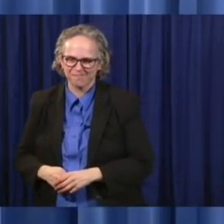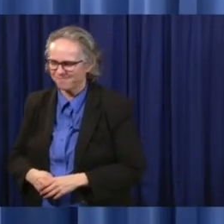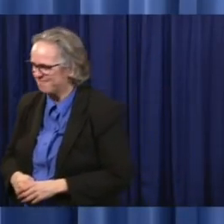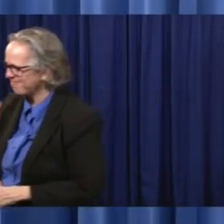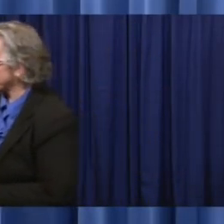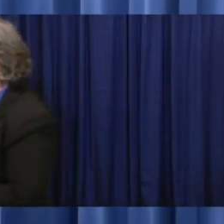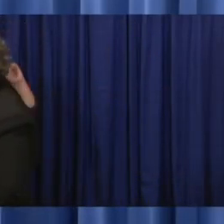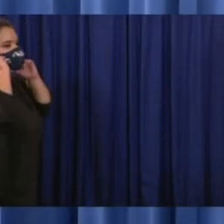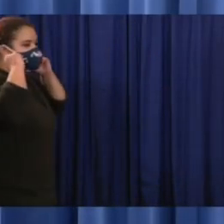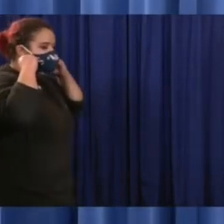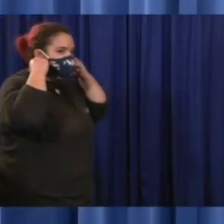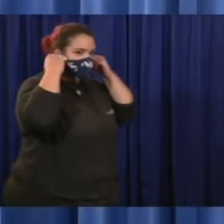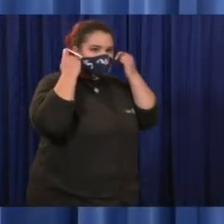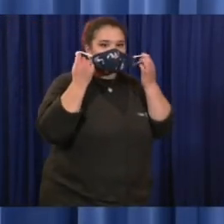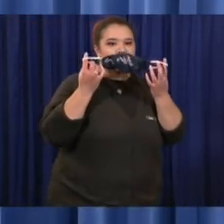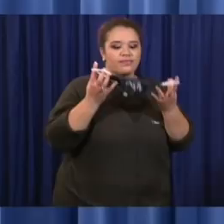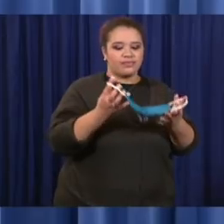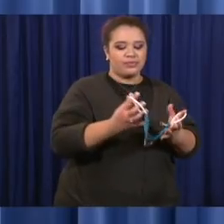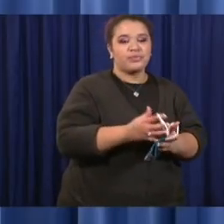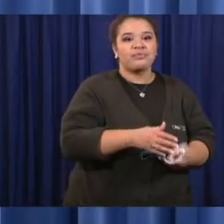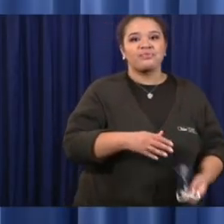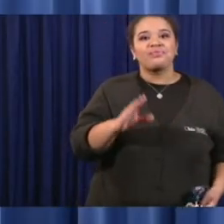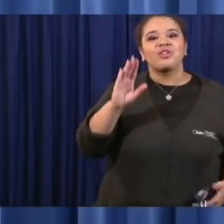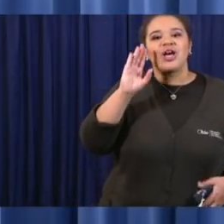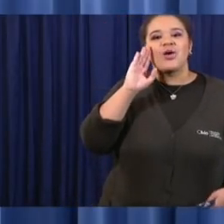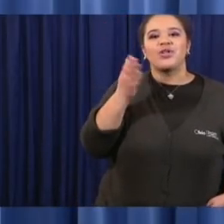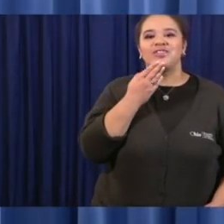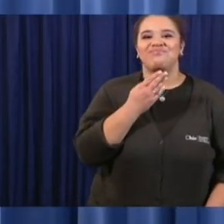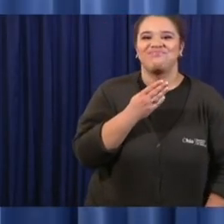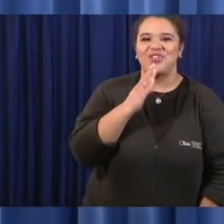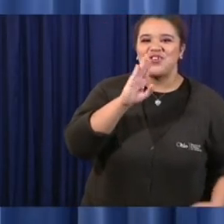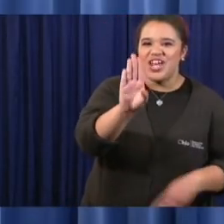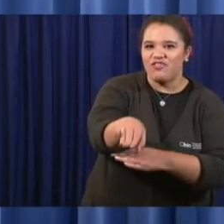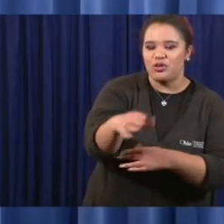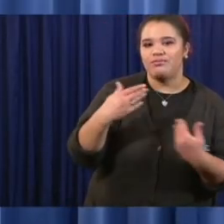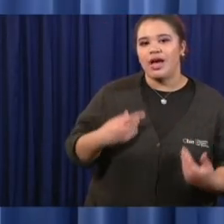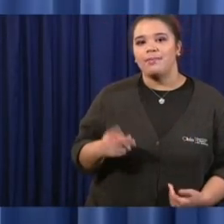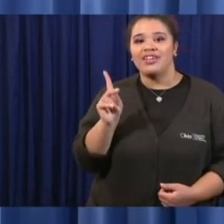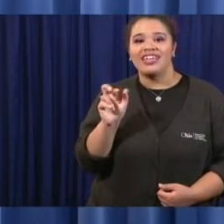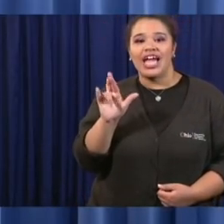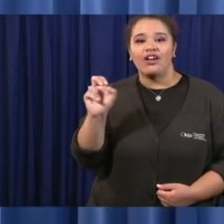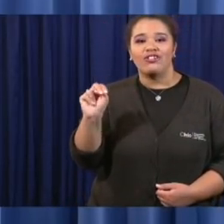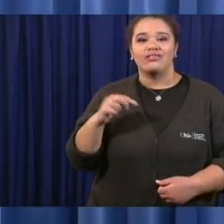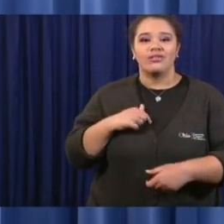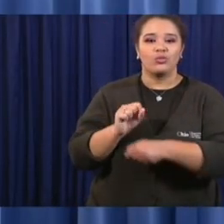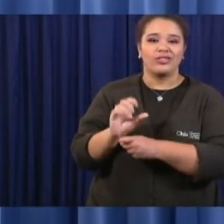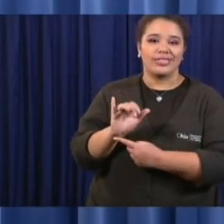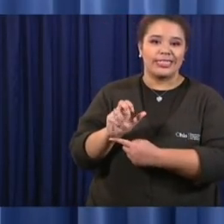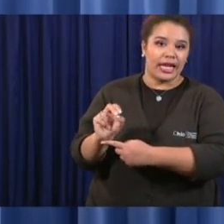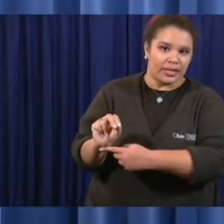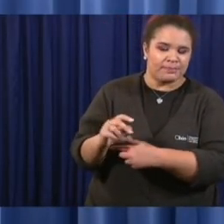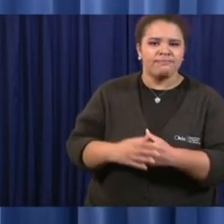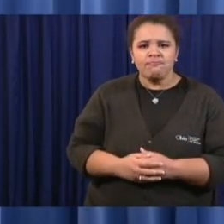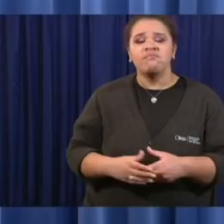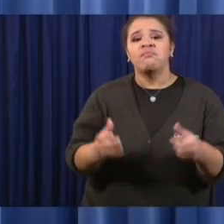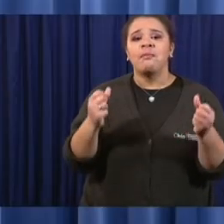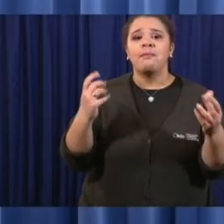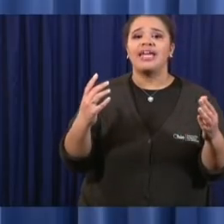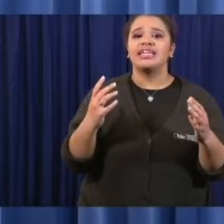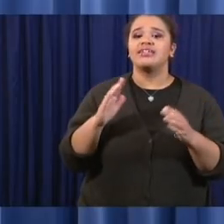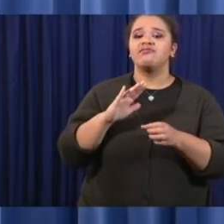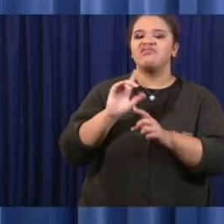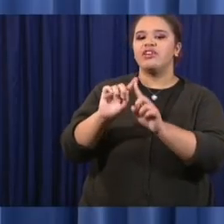Good afternoon, Governor. Karen Johnson, WLWT in Cincinnati. A lot of communities, especially in the Cincinnati area,